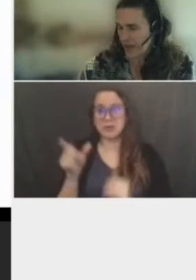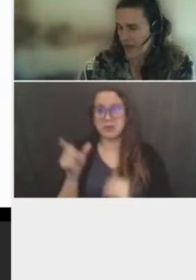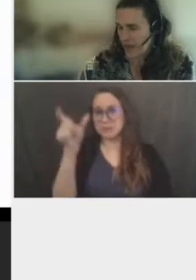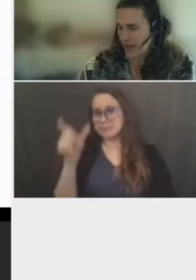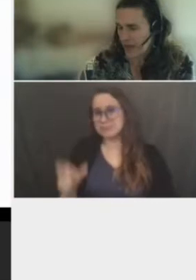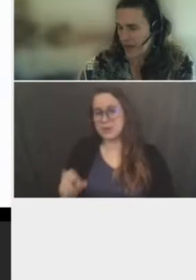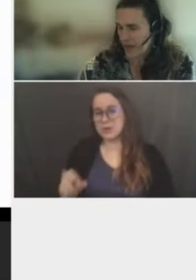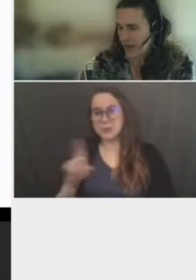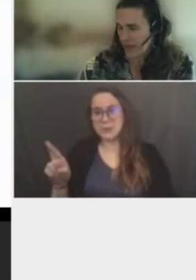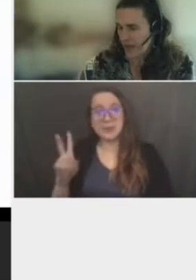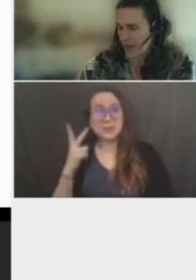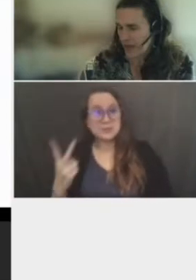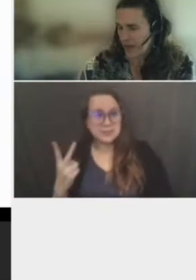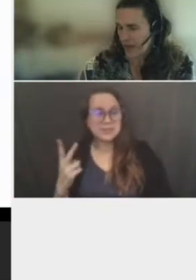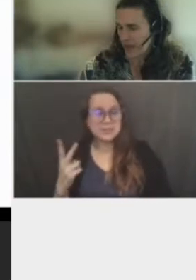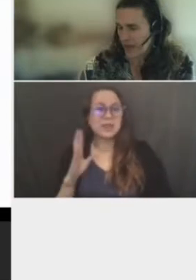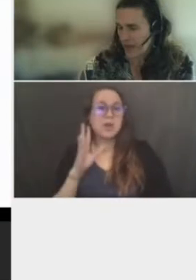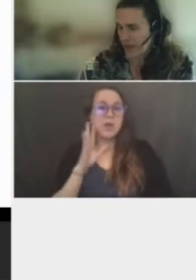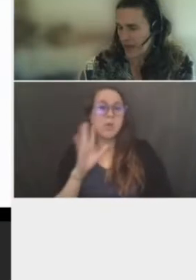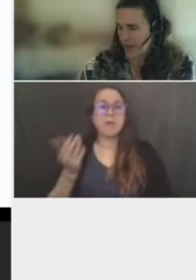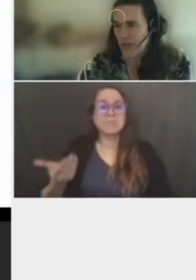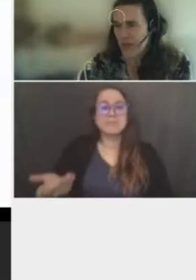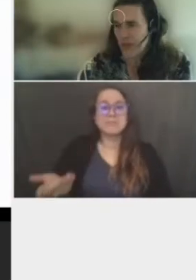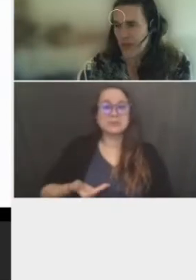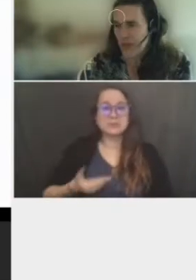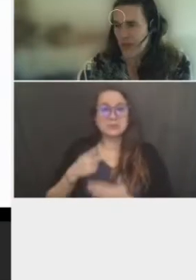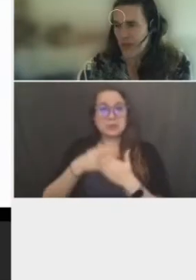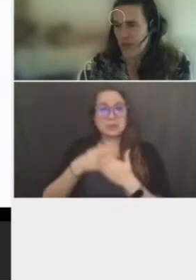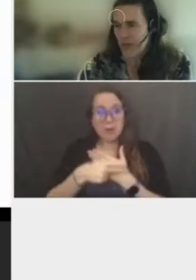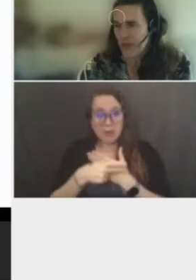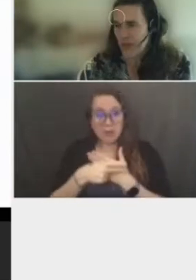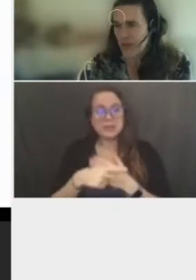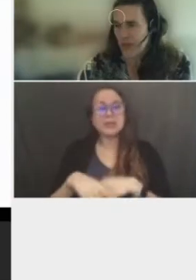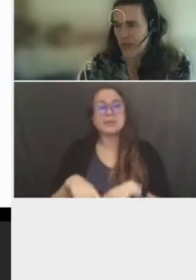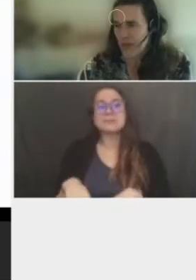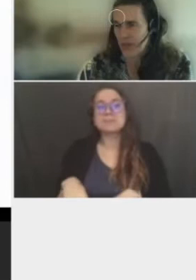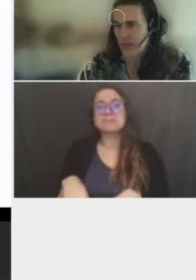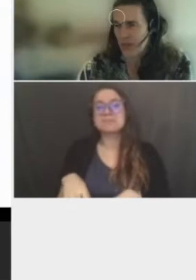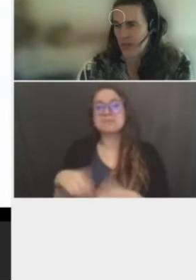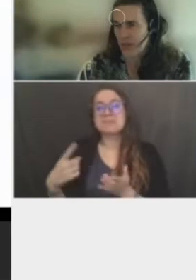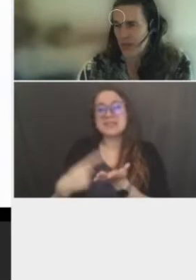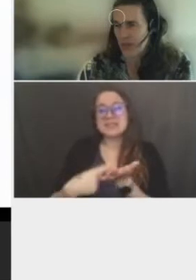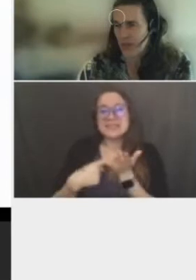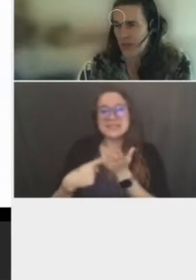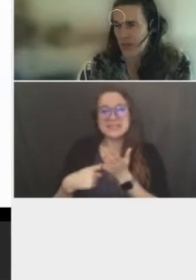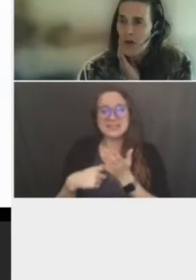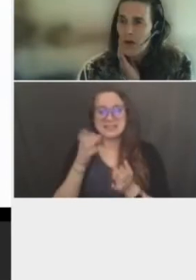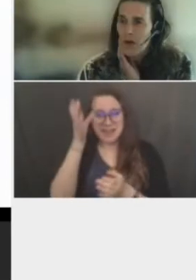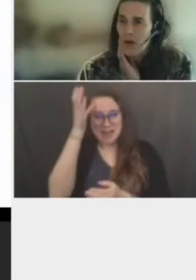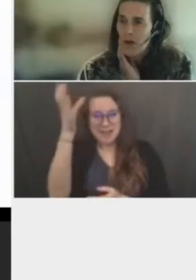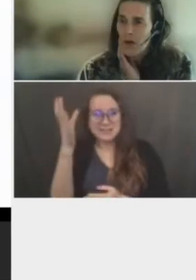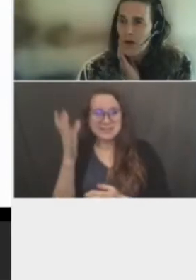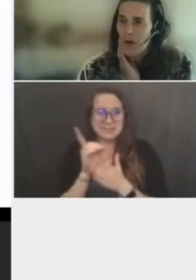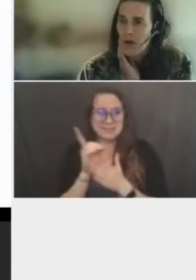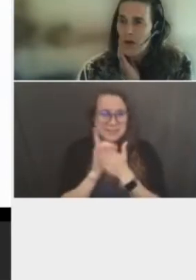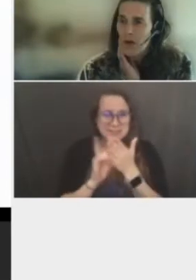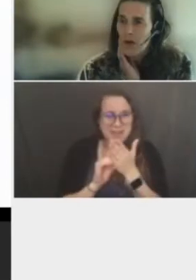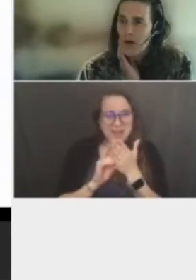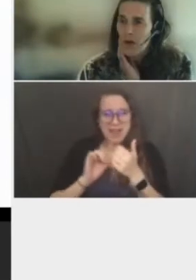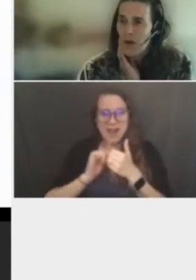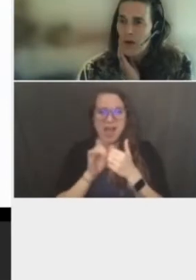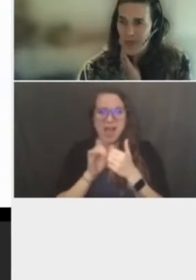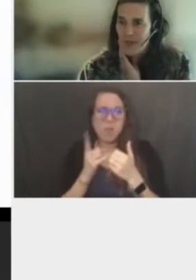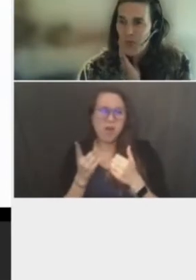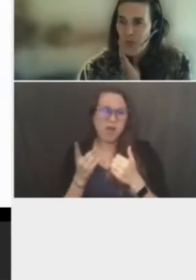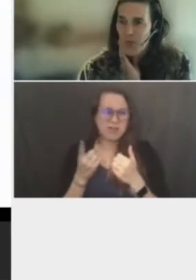We are going to be reintroducing the project, talking about the concept design and how DDOT anticipates measuring success for